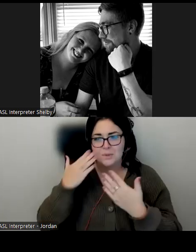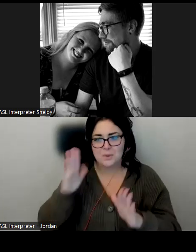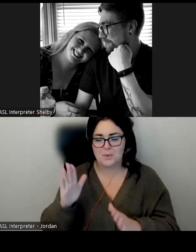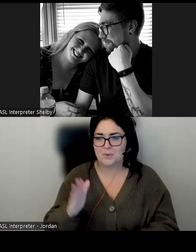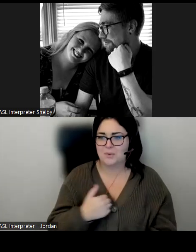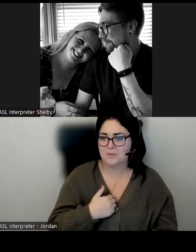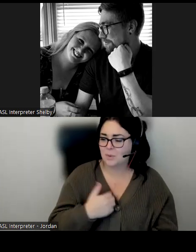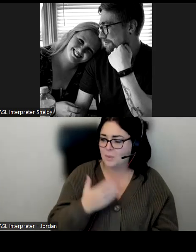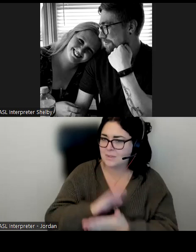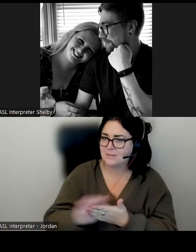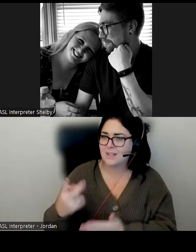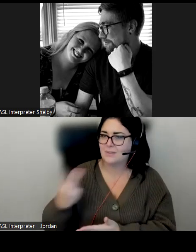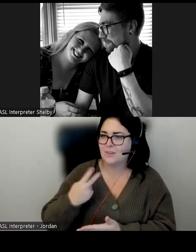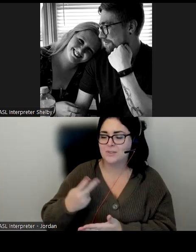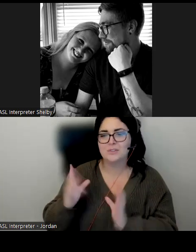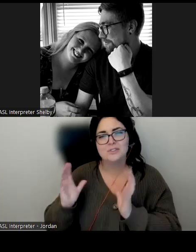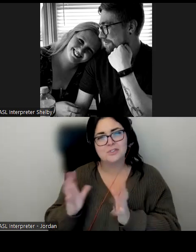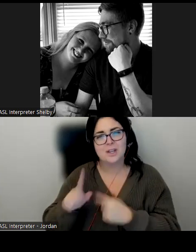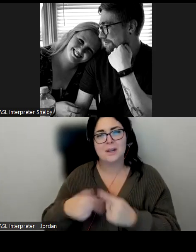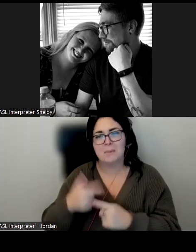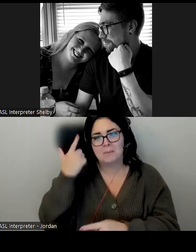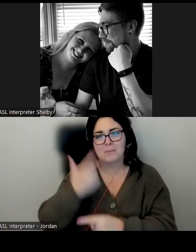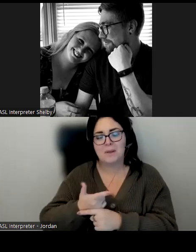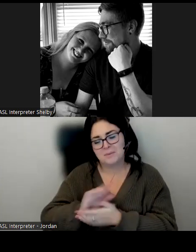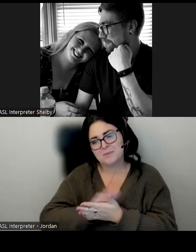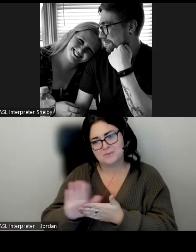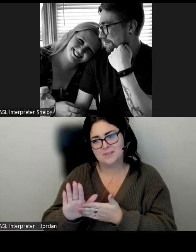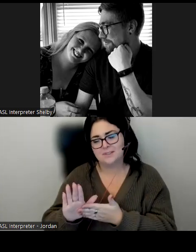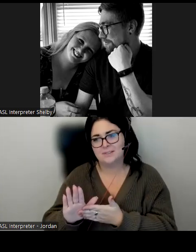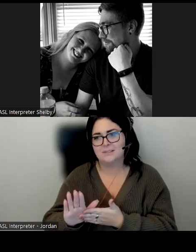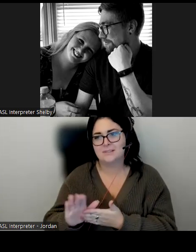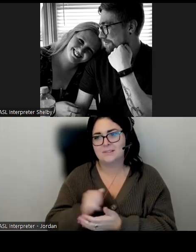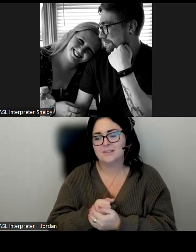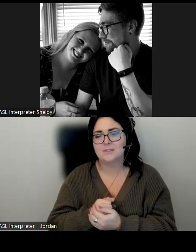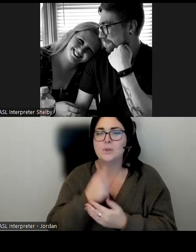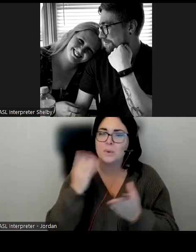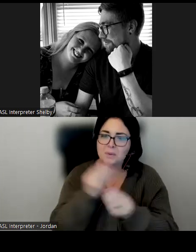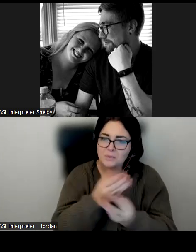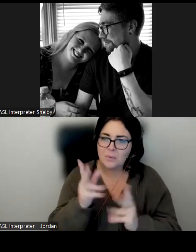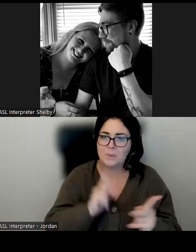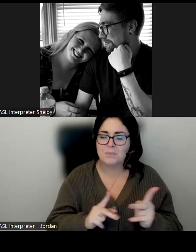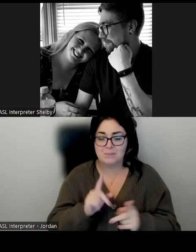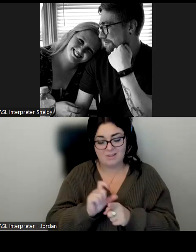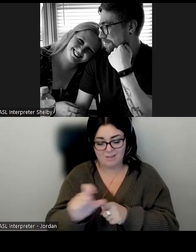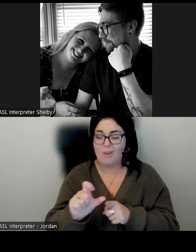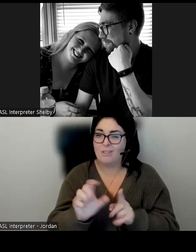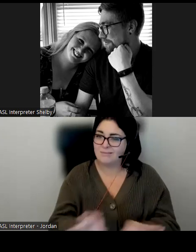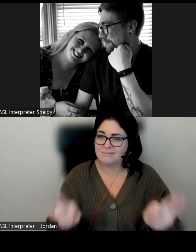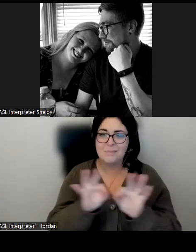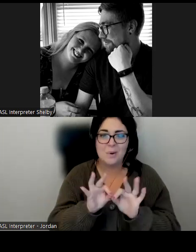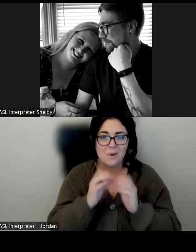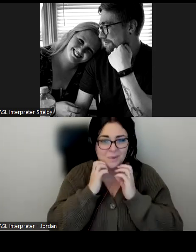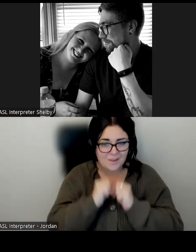us to talk about my brother. I just wanted to reach out and tell people that this does work. A